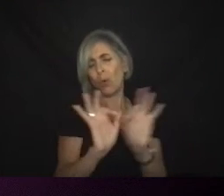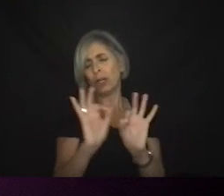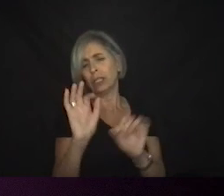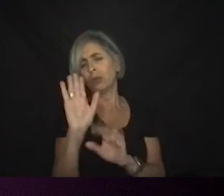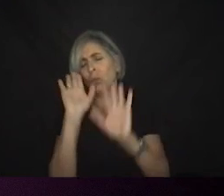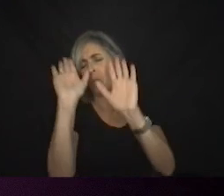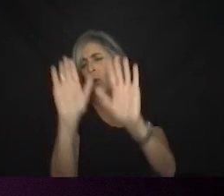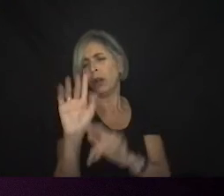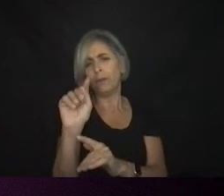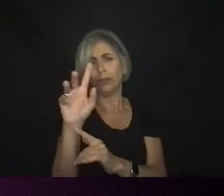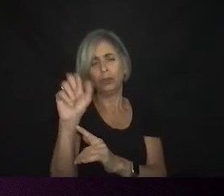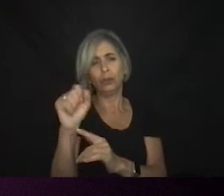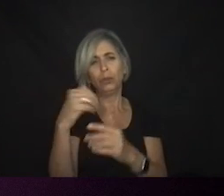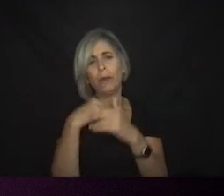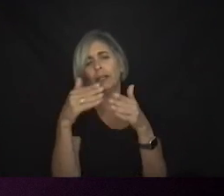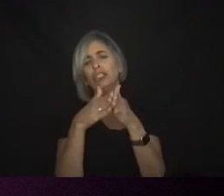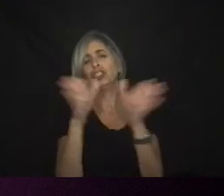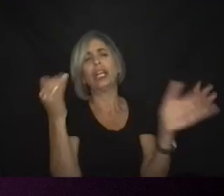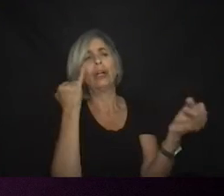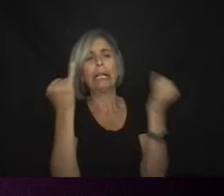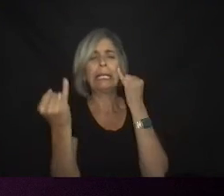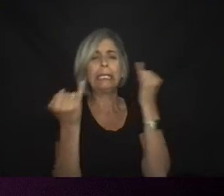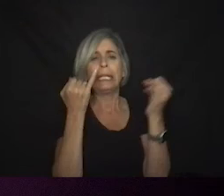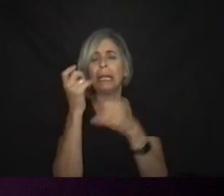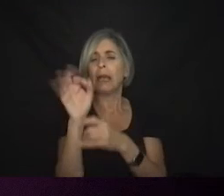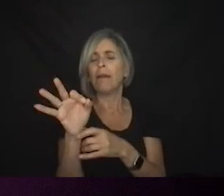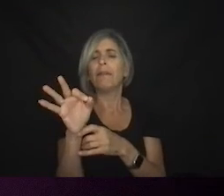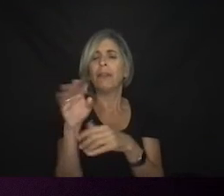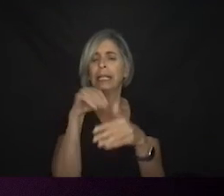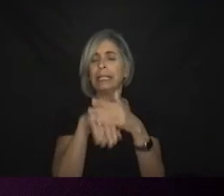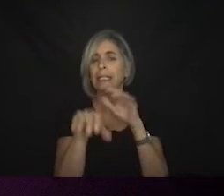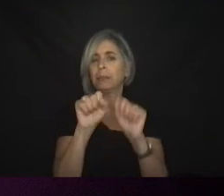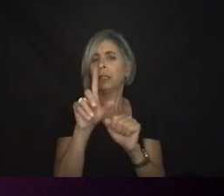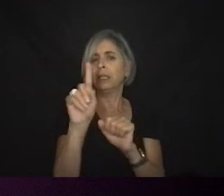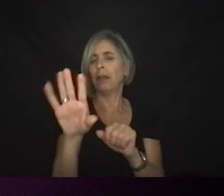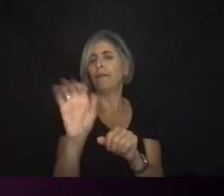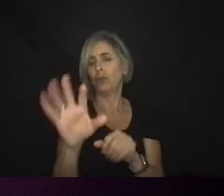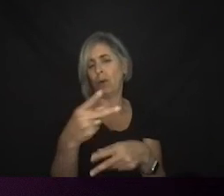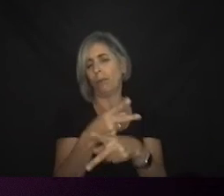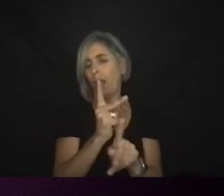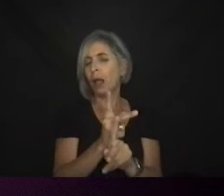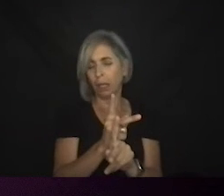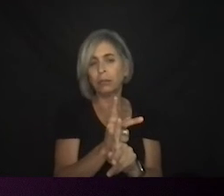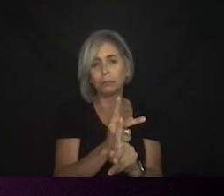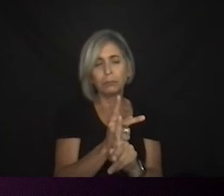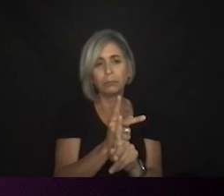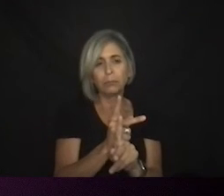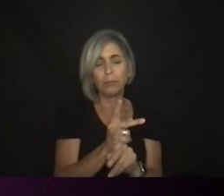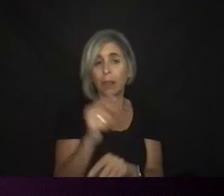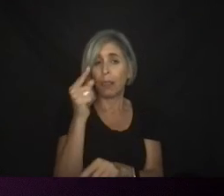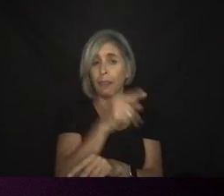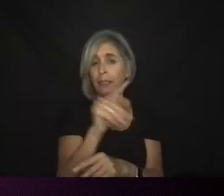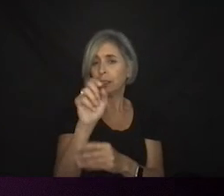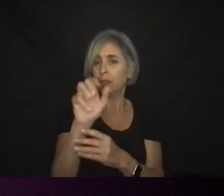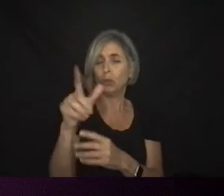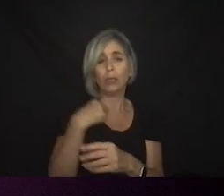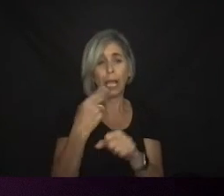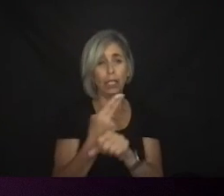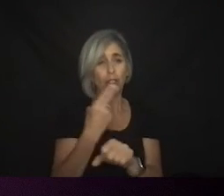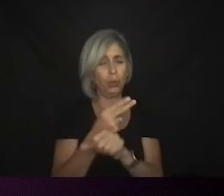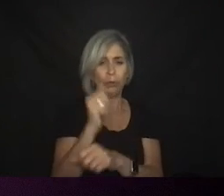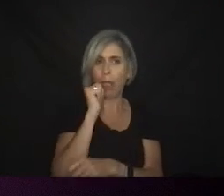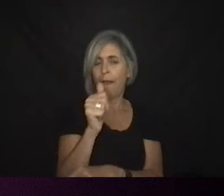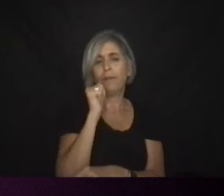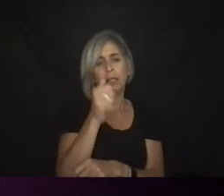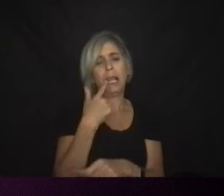can help you get like a general idea of the accessibility health of your product. So this is the tool that I use pretty much